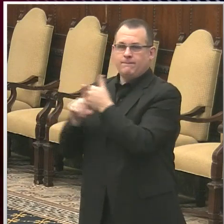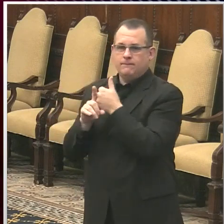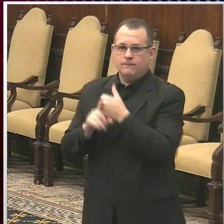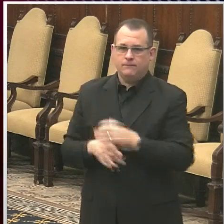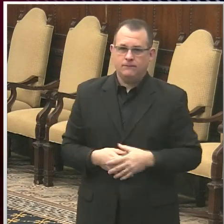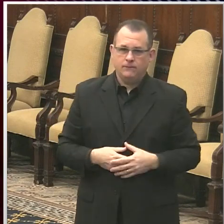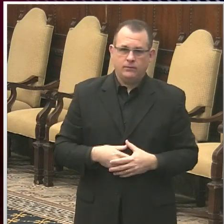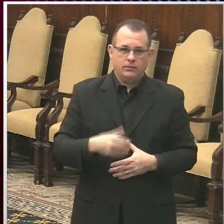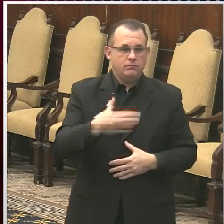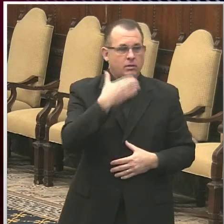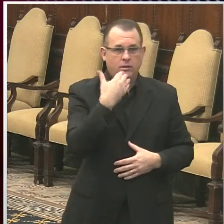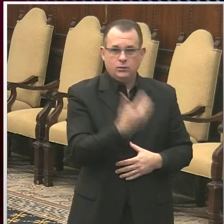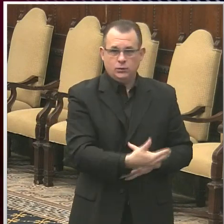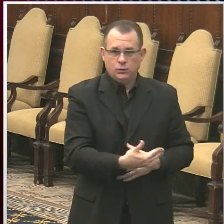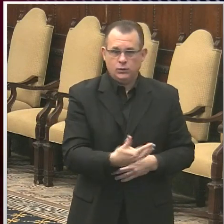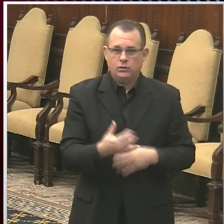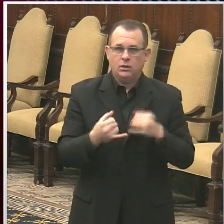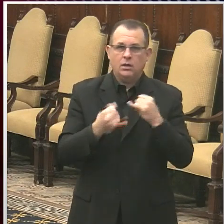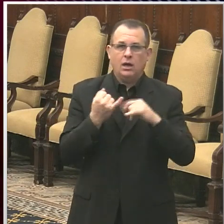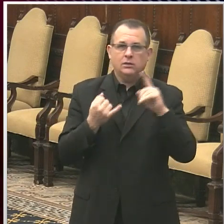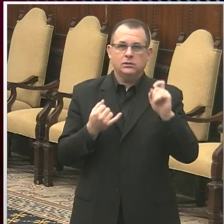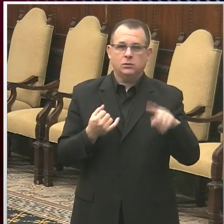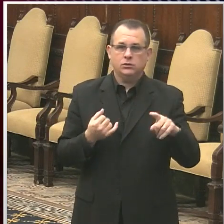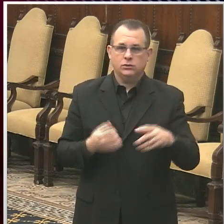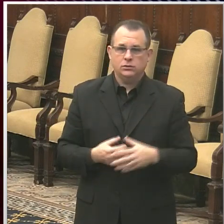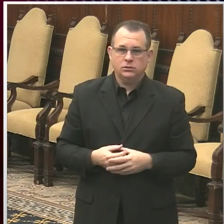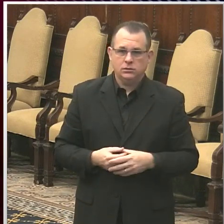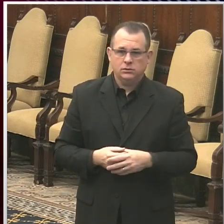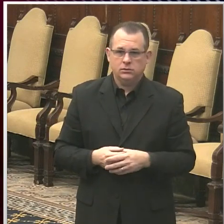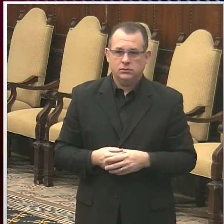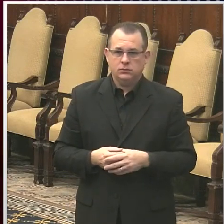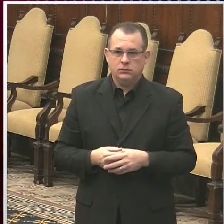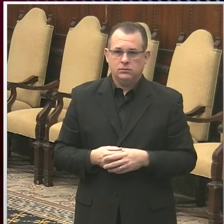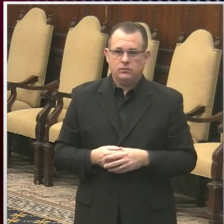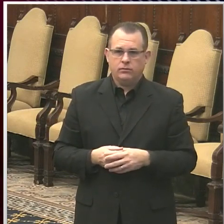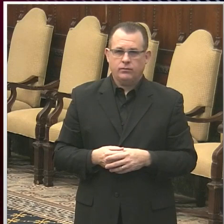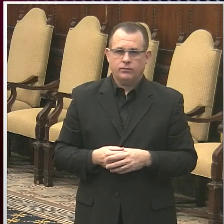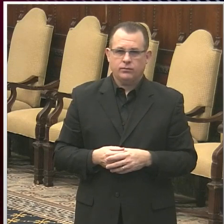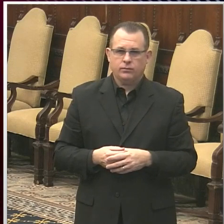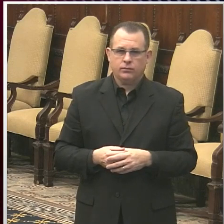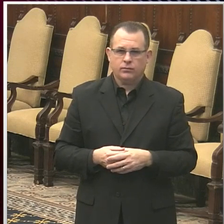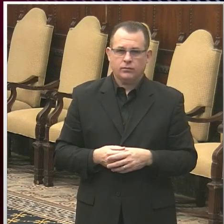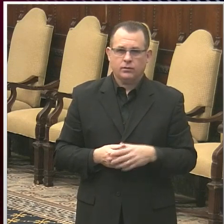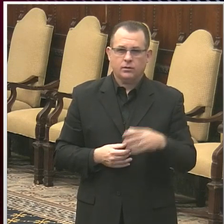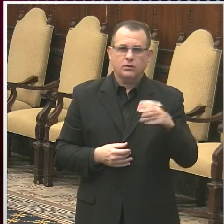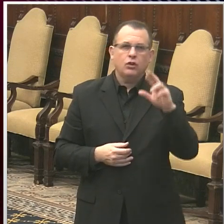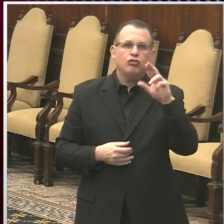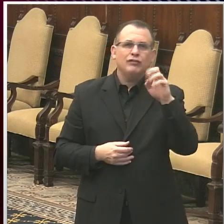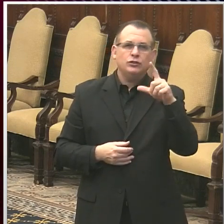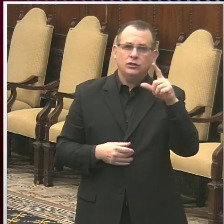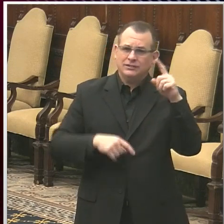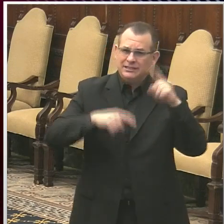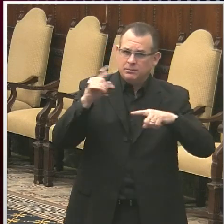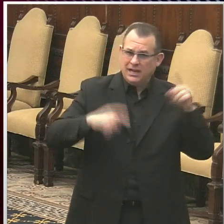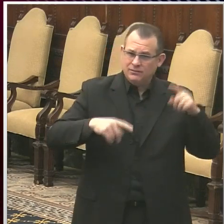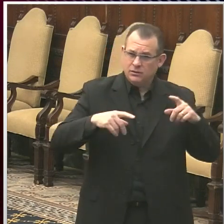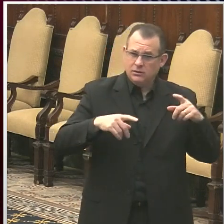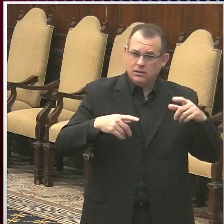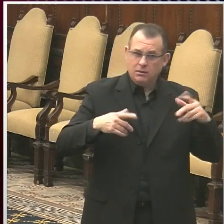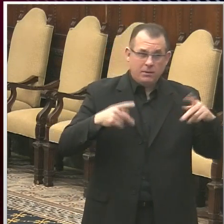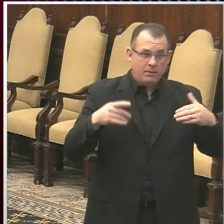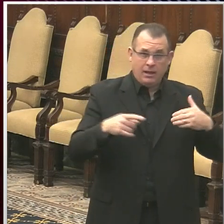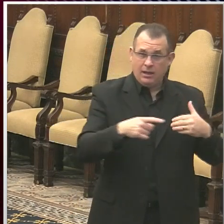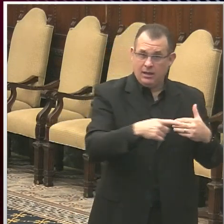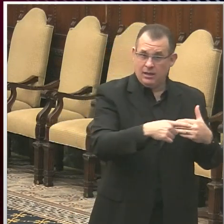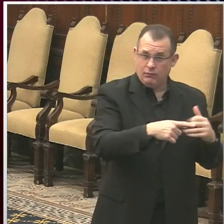then lastly, with the racial disparities among people who test positive for